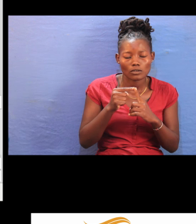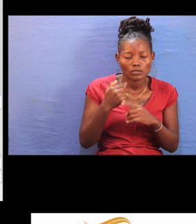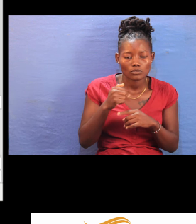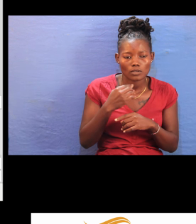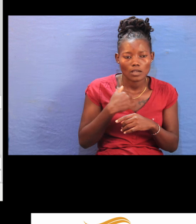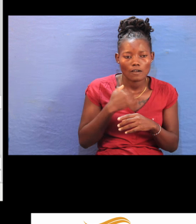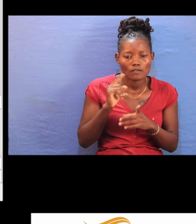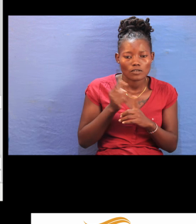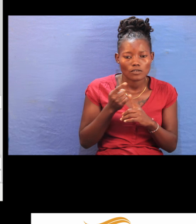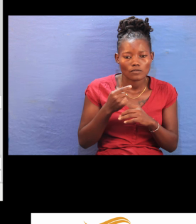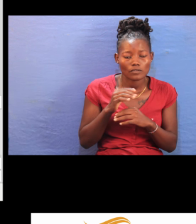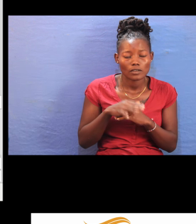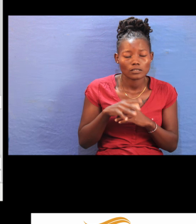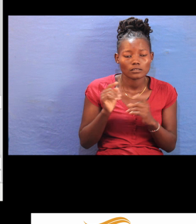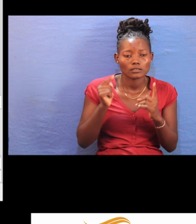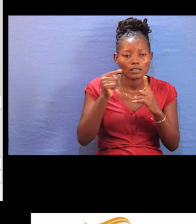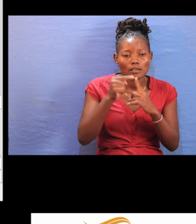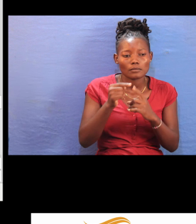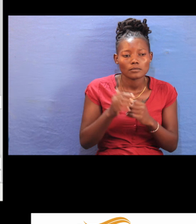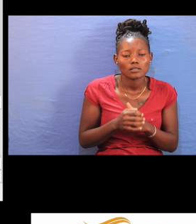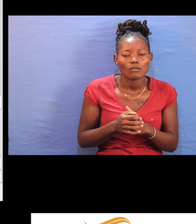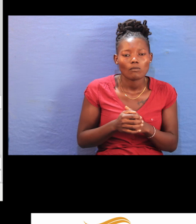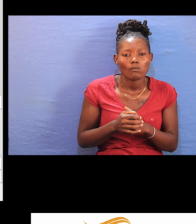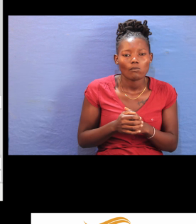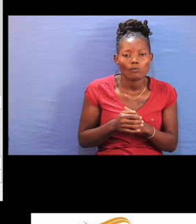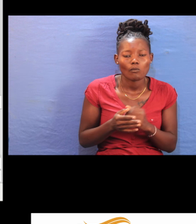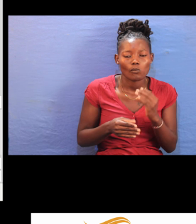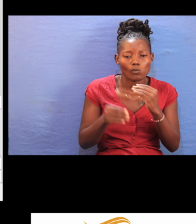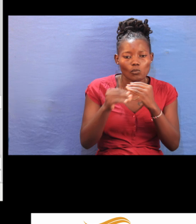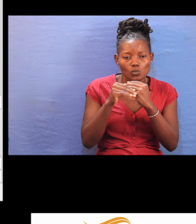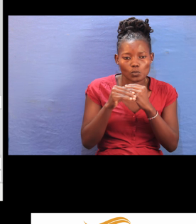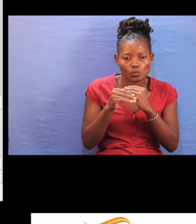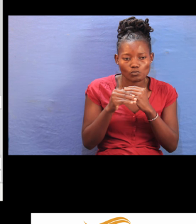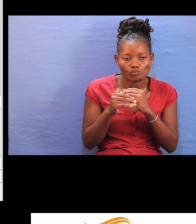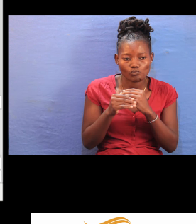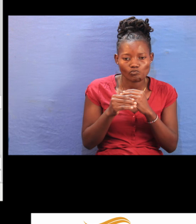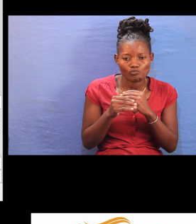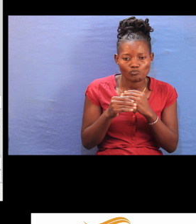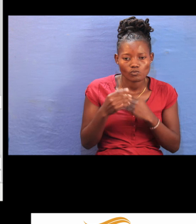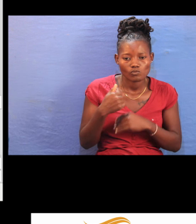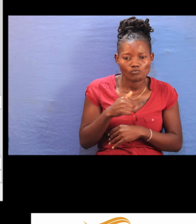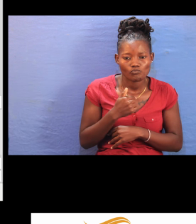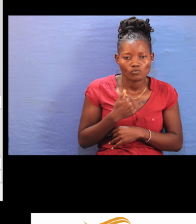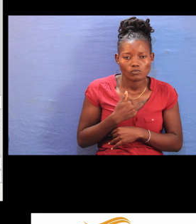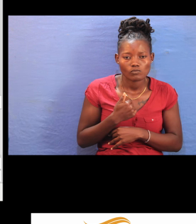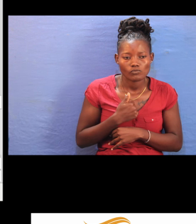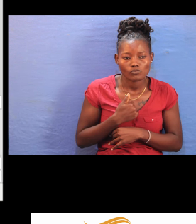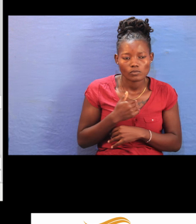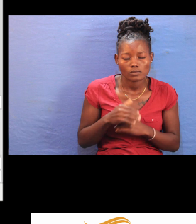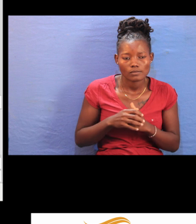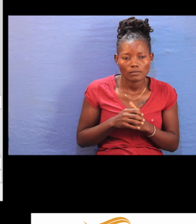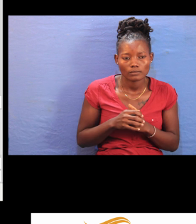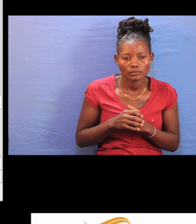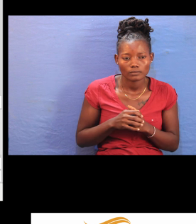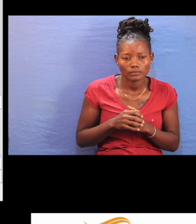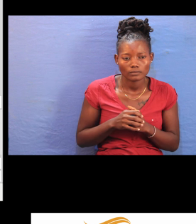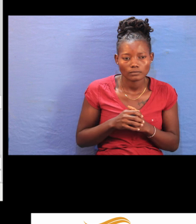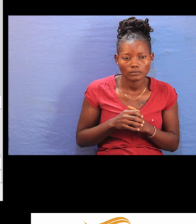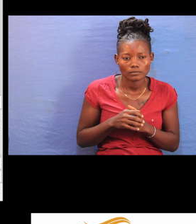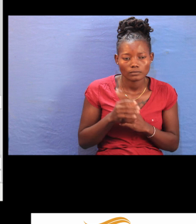goals. Now, in addition, we have